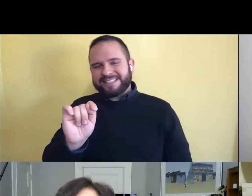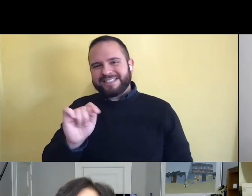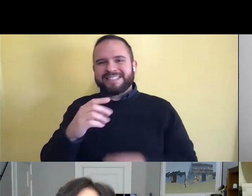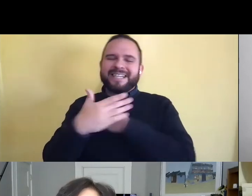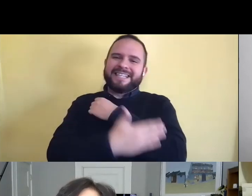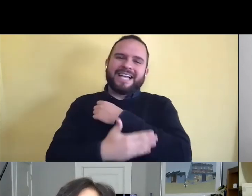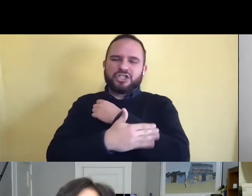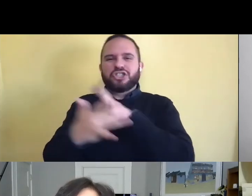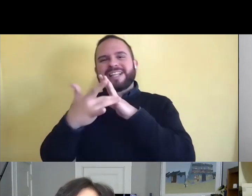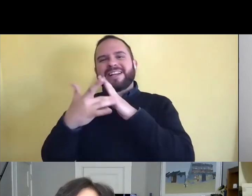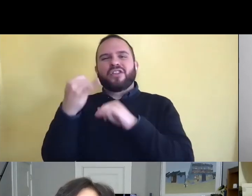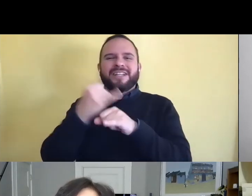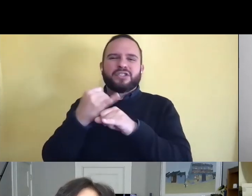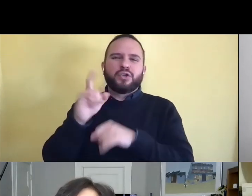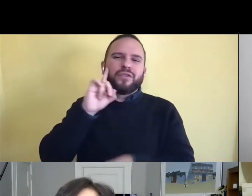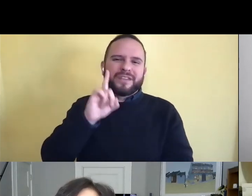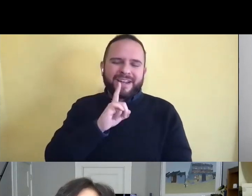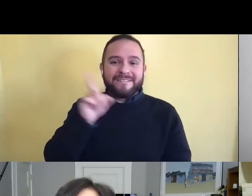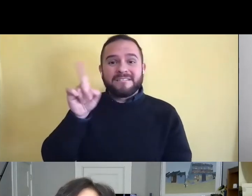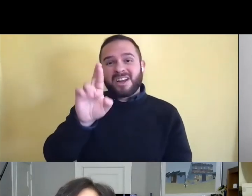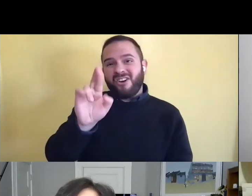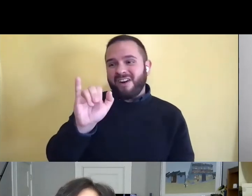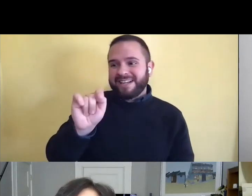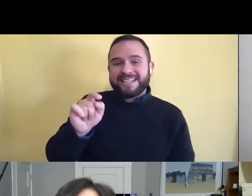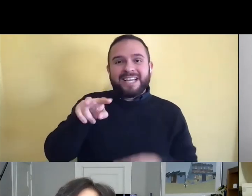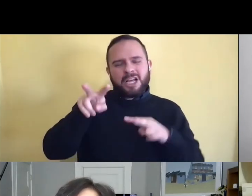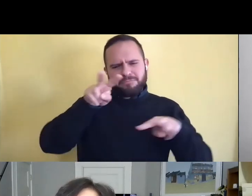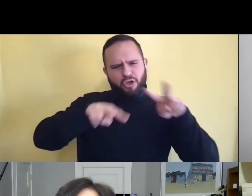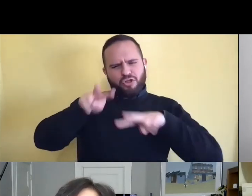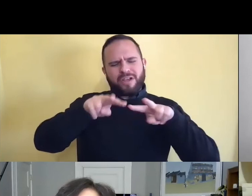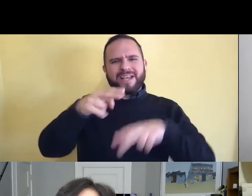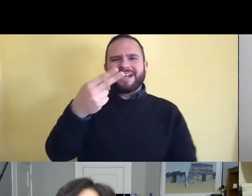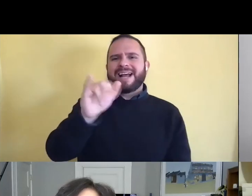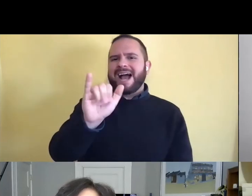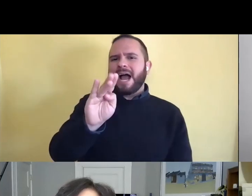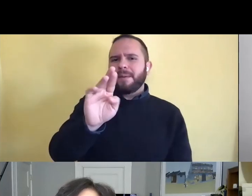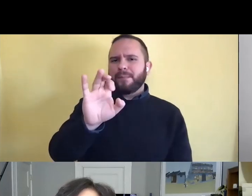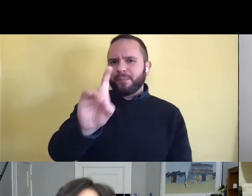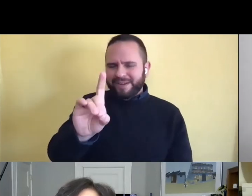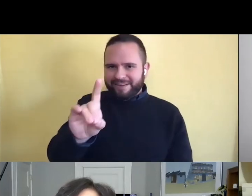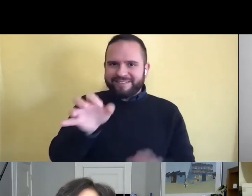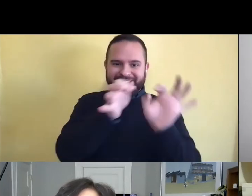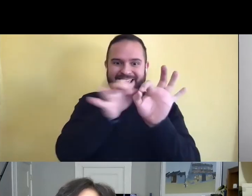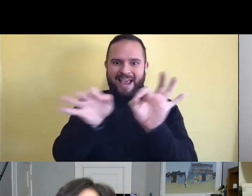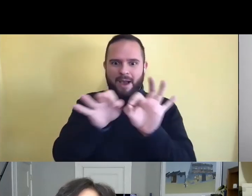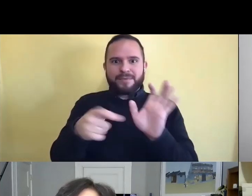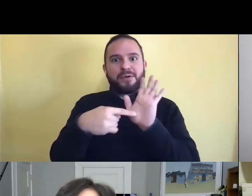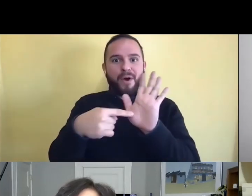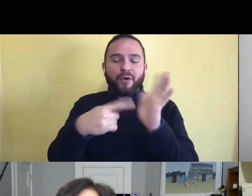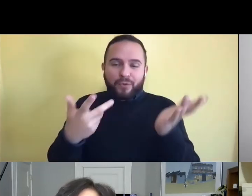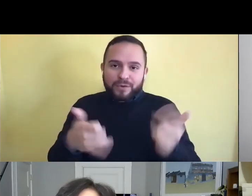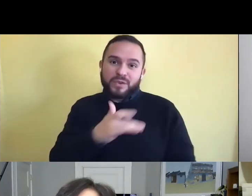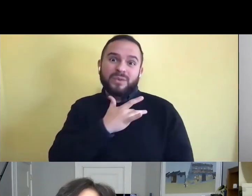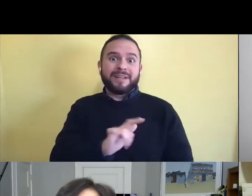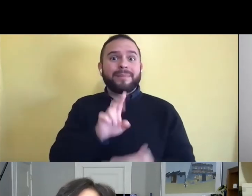Deaf. And they are looking at sort of a hybrid caption model. So traditionally at universities, you might have